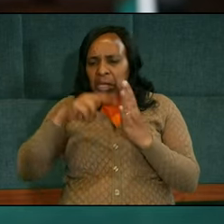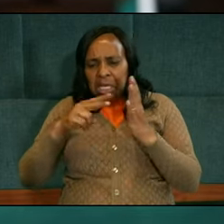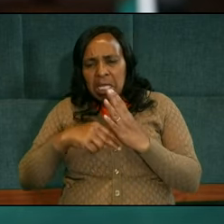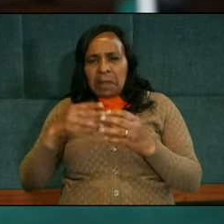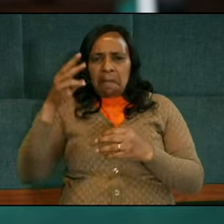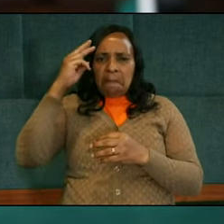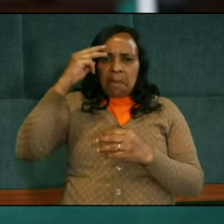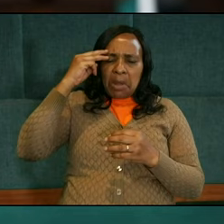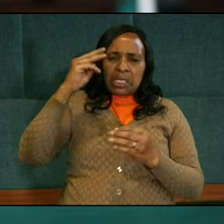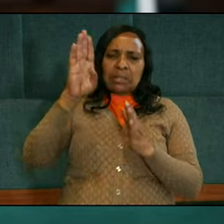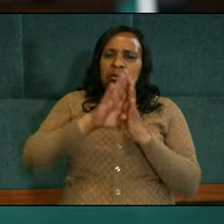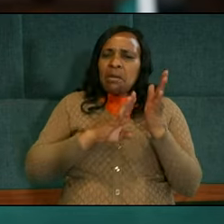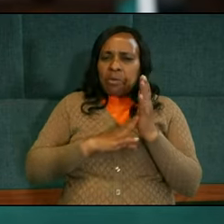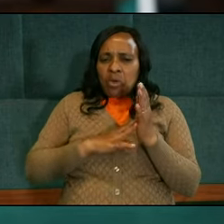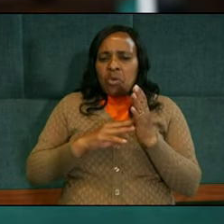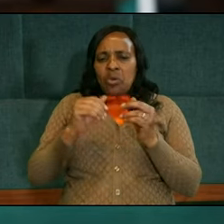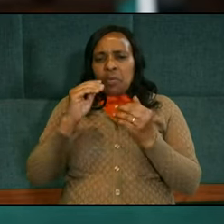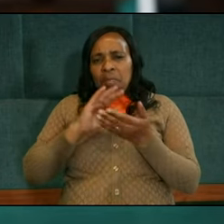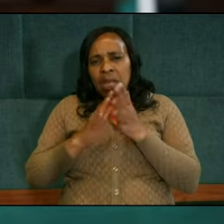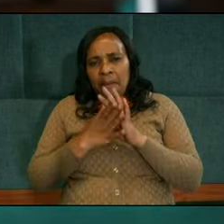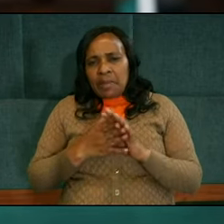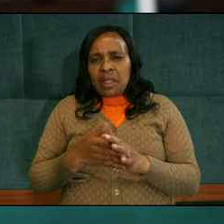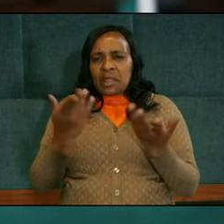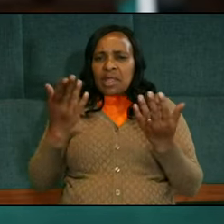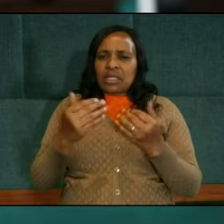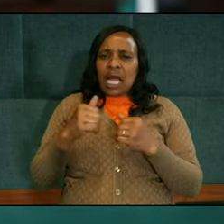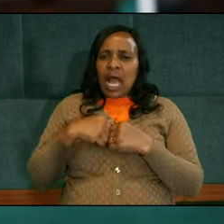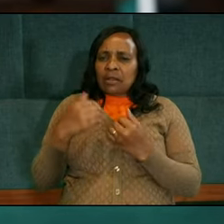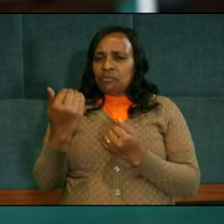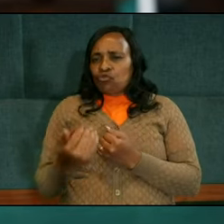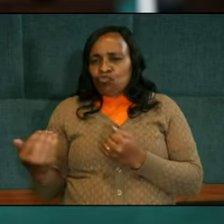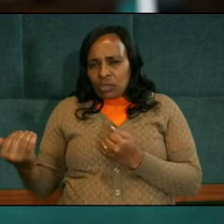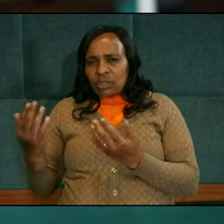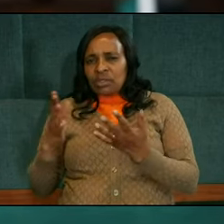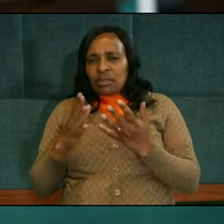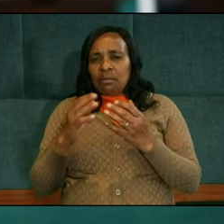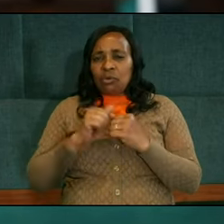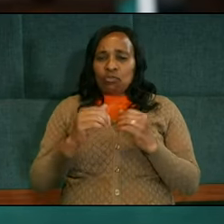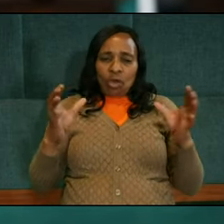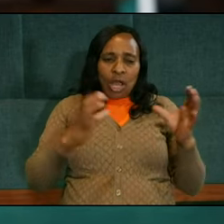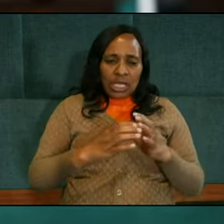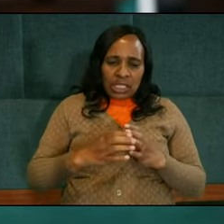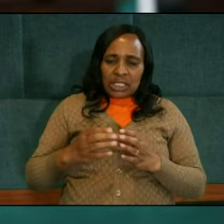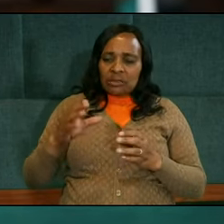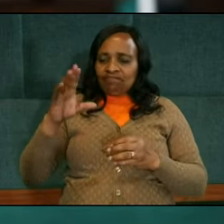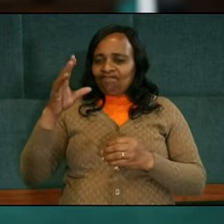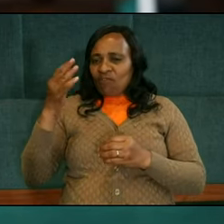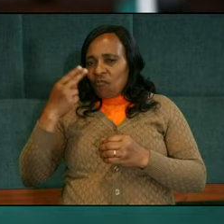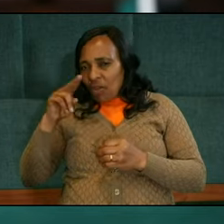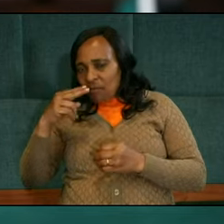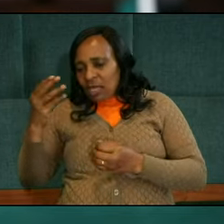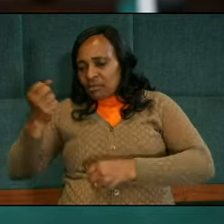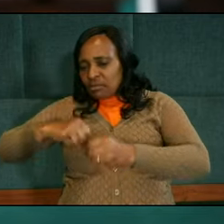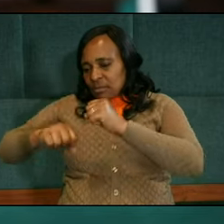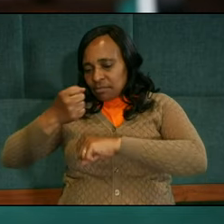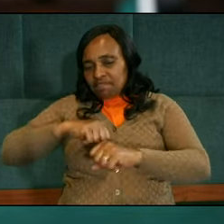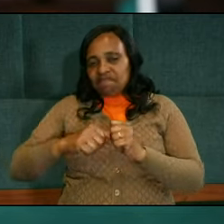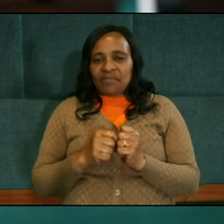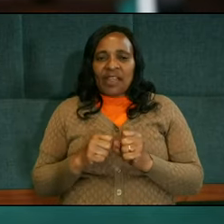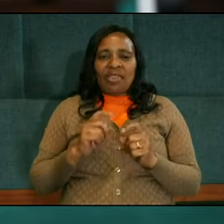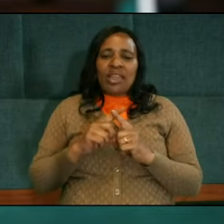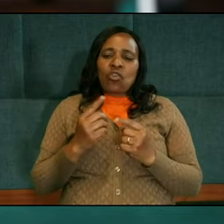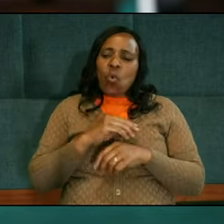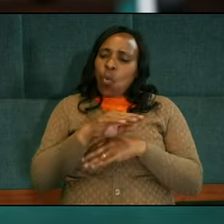the Bible? Does it mean earning honors? Does it mean gathering for fun activities? They